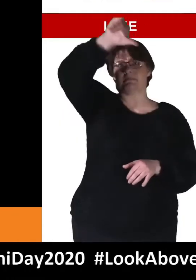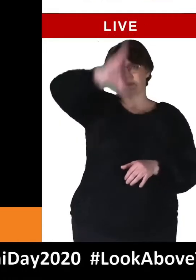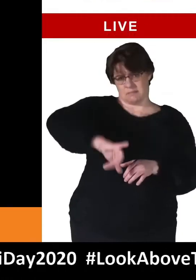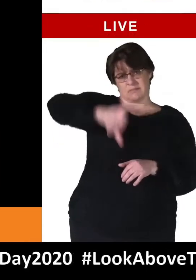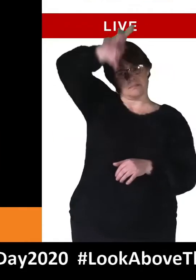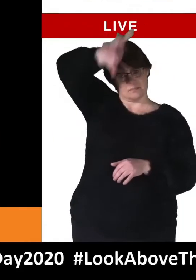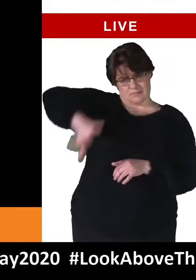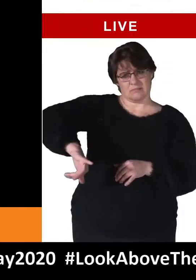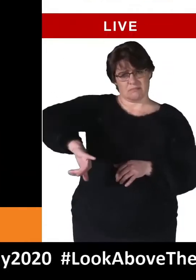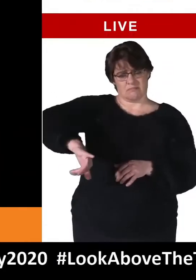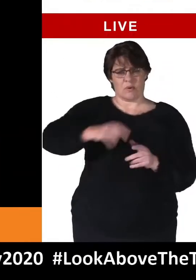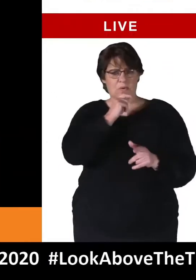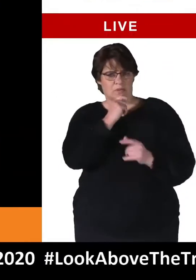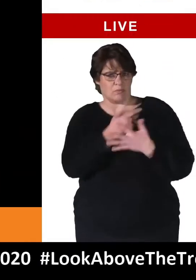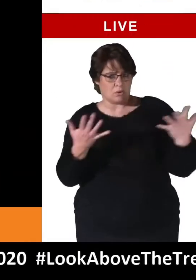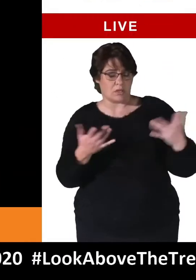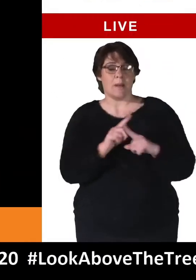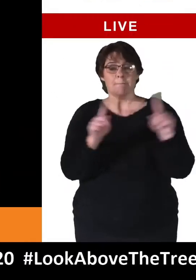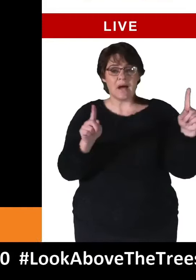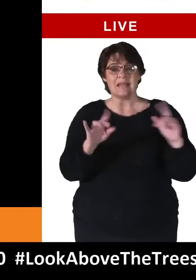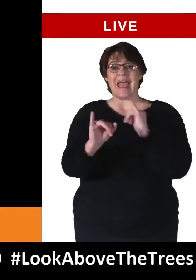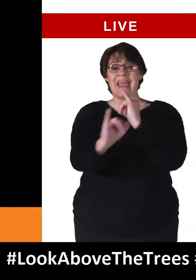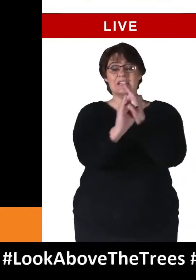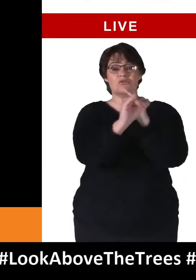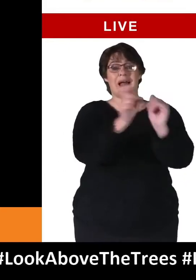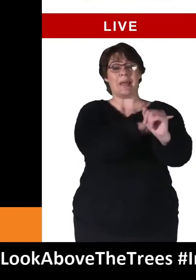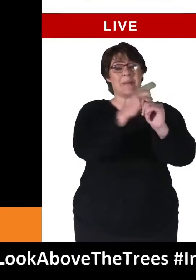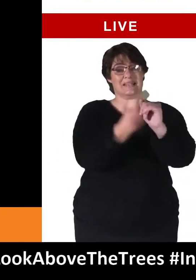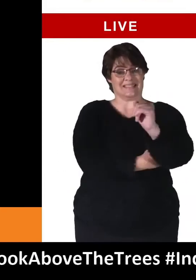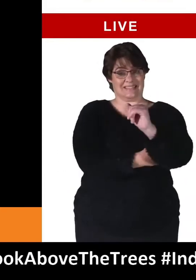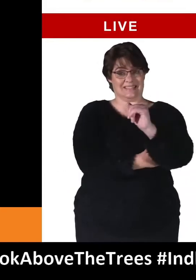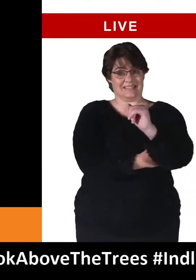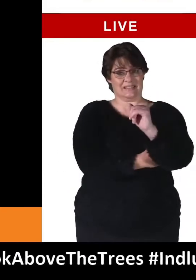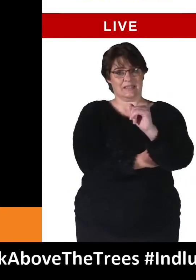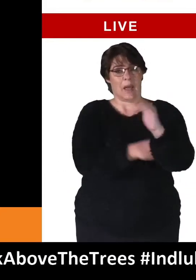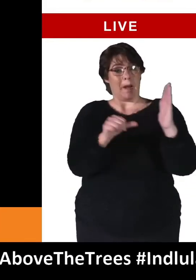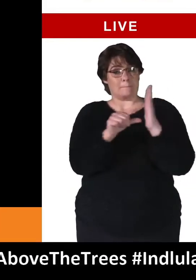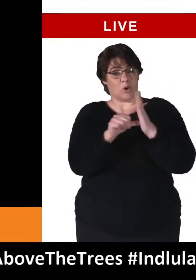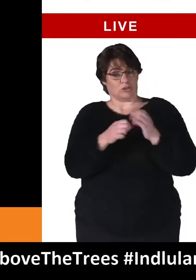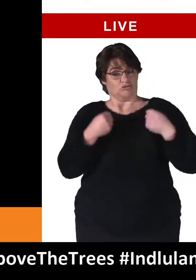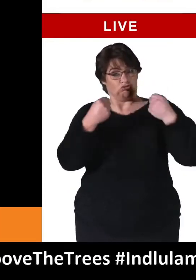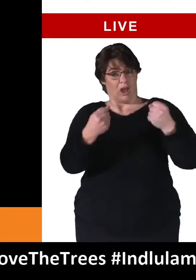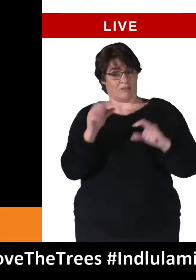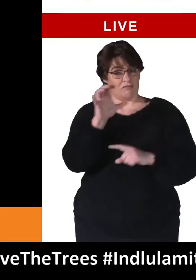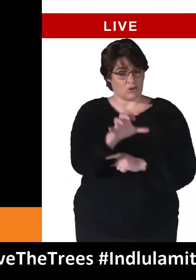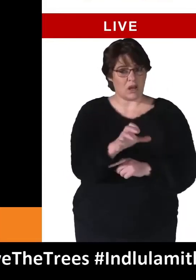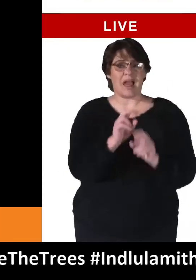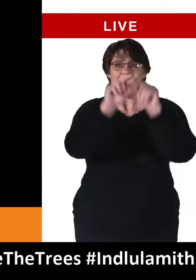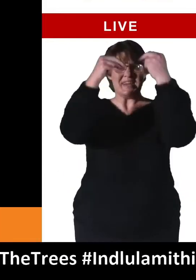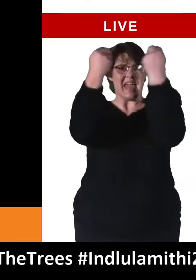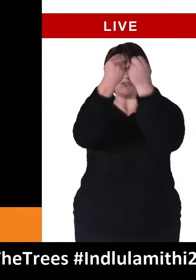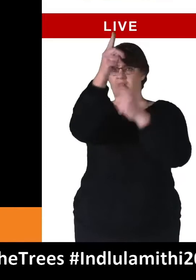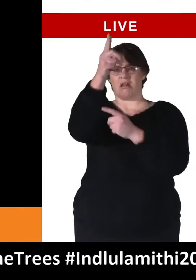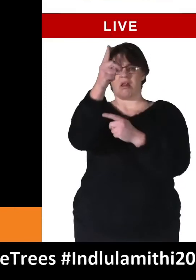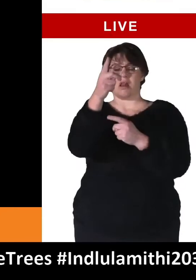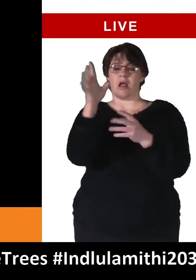could. The biggest difference is in the institutional capacity key driving force, since most of the national indicators don't apply